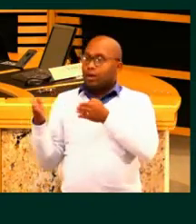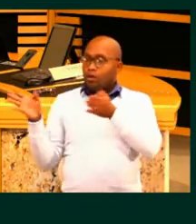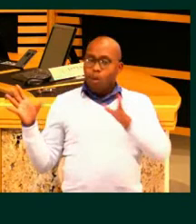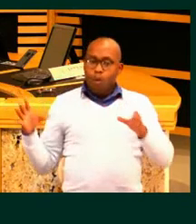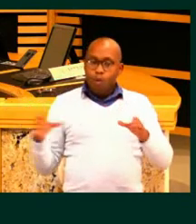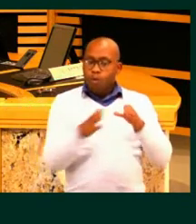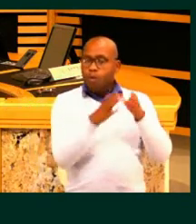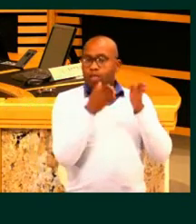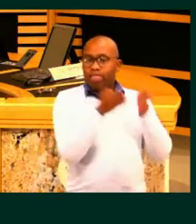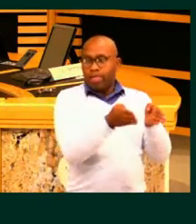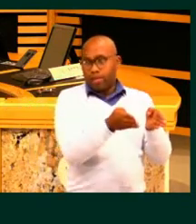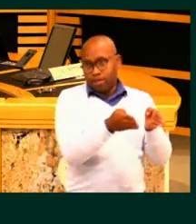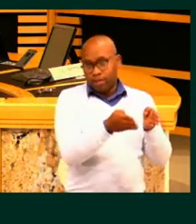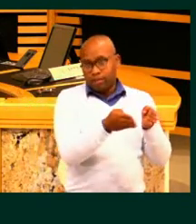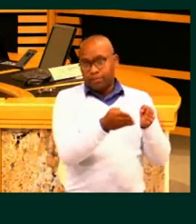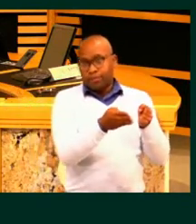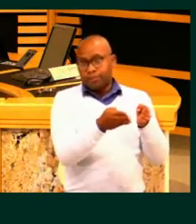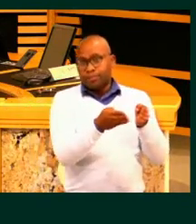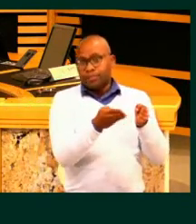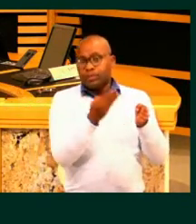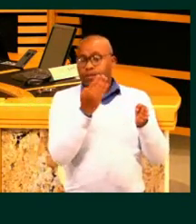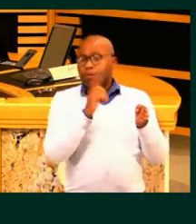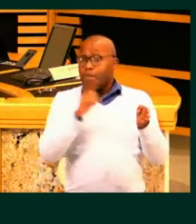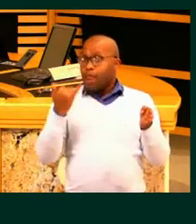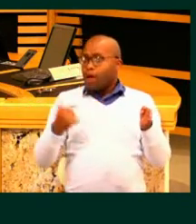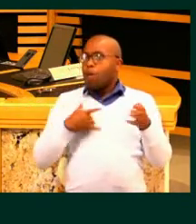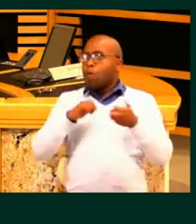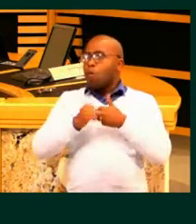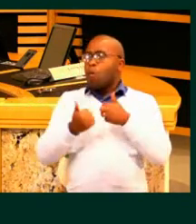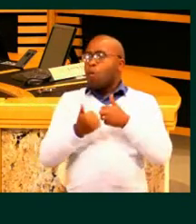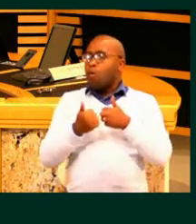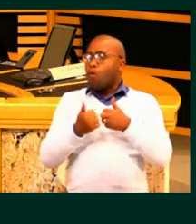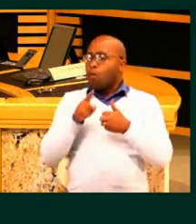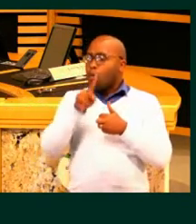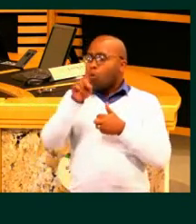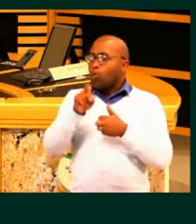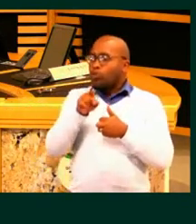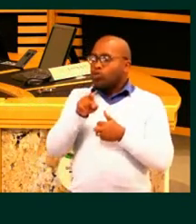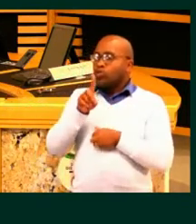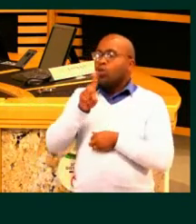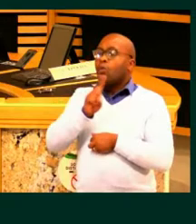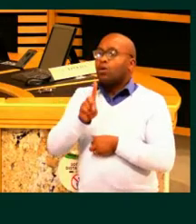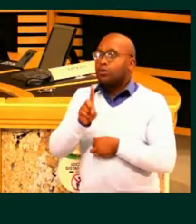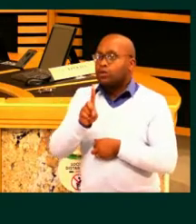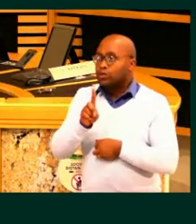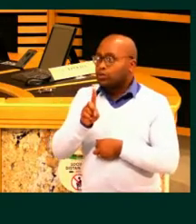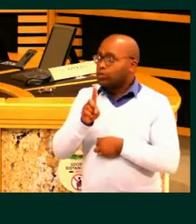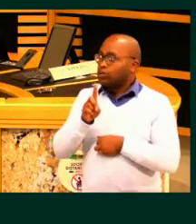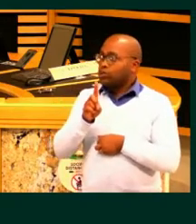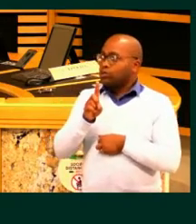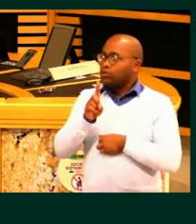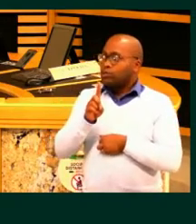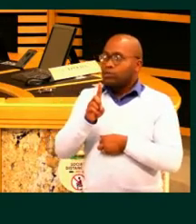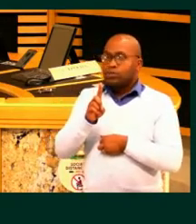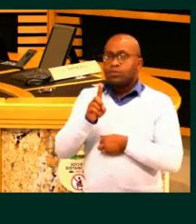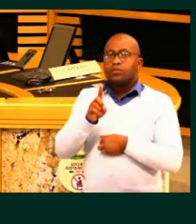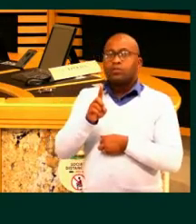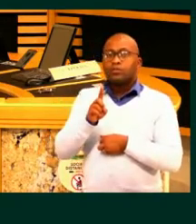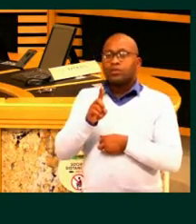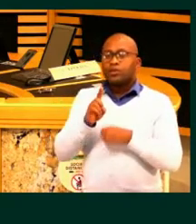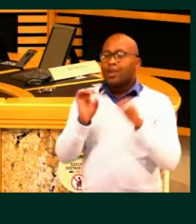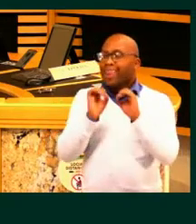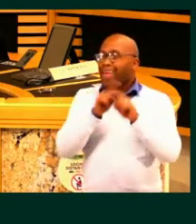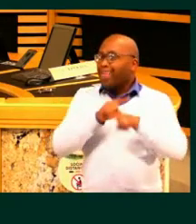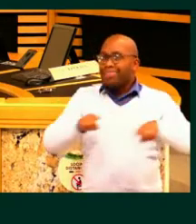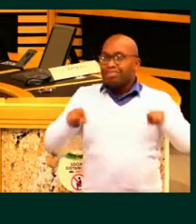honorable speaker the elephant in the room is it's with great sadness that none of these project will come